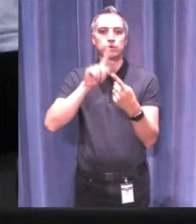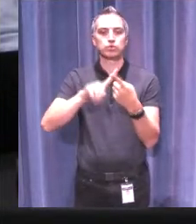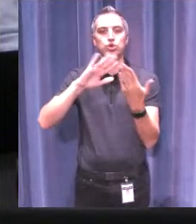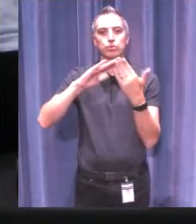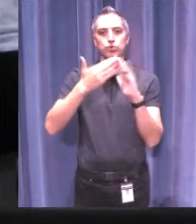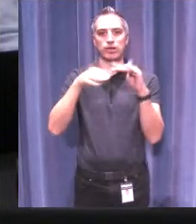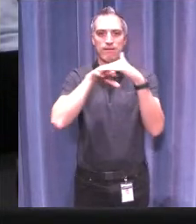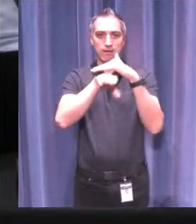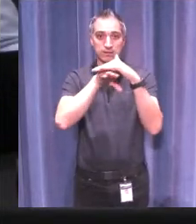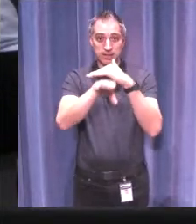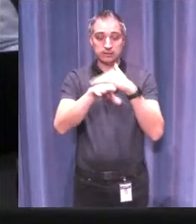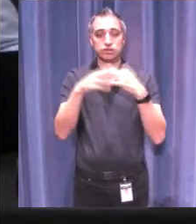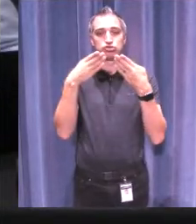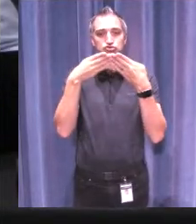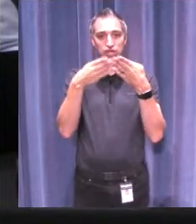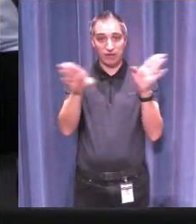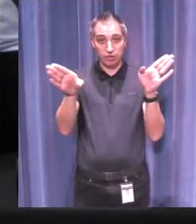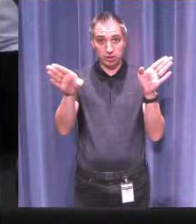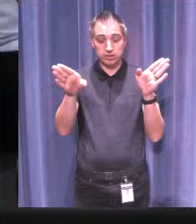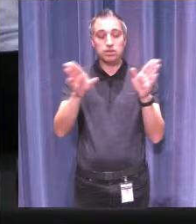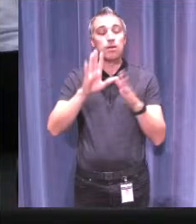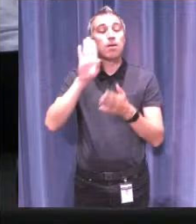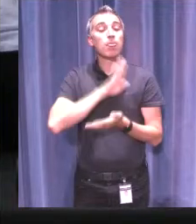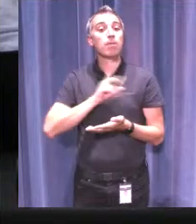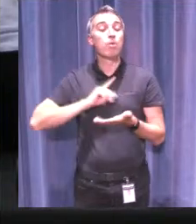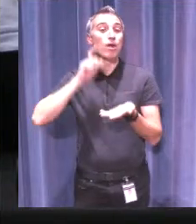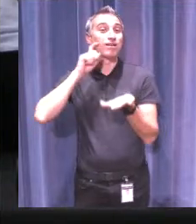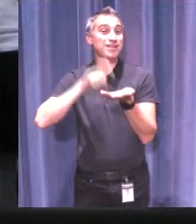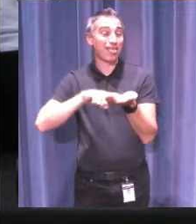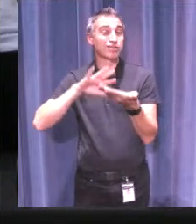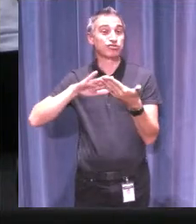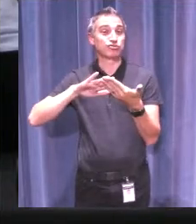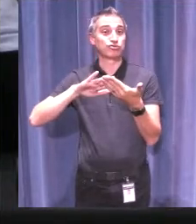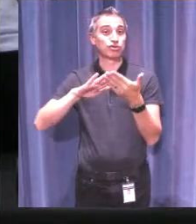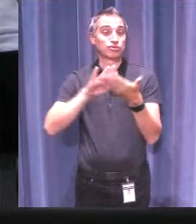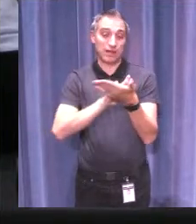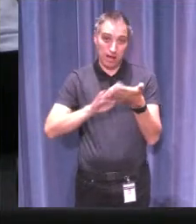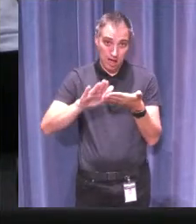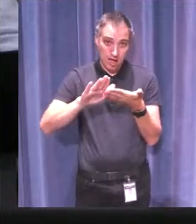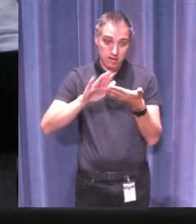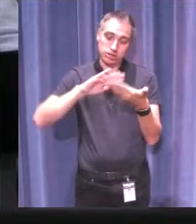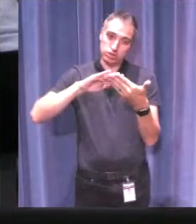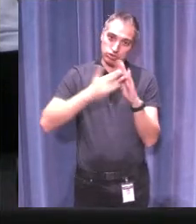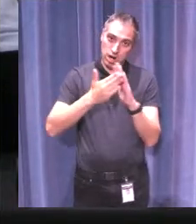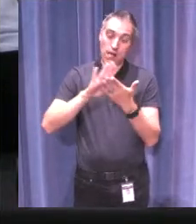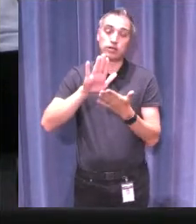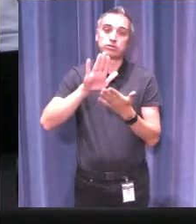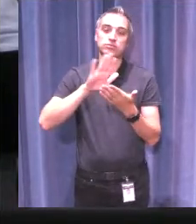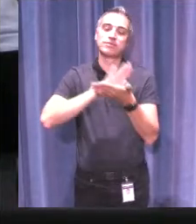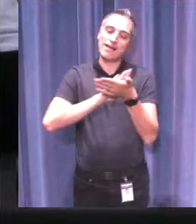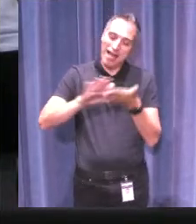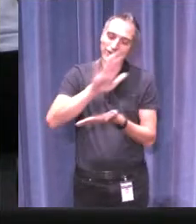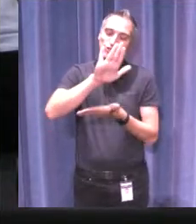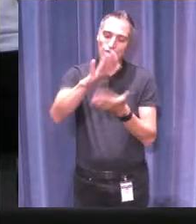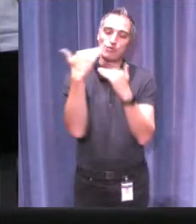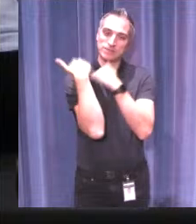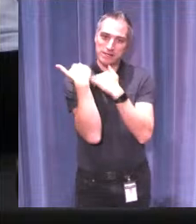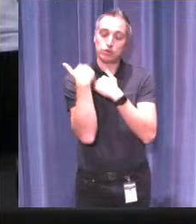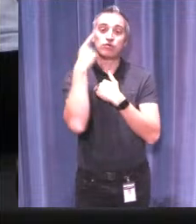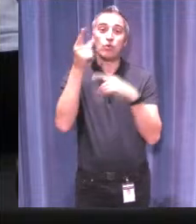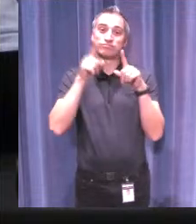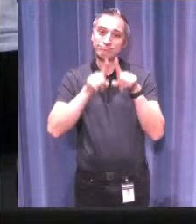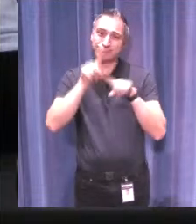Access. General, the board acknowledges the college's responsibility to seek community input from a wide range of